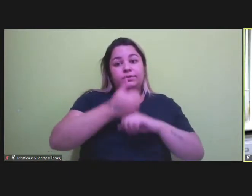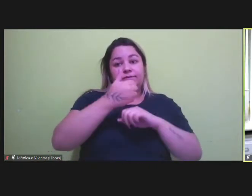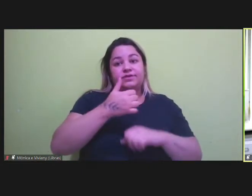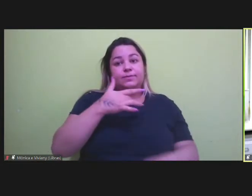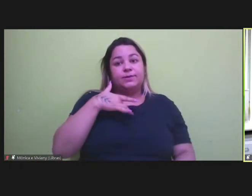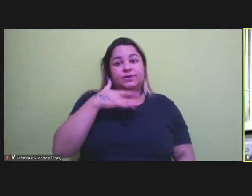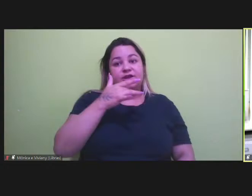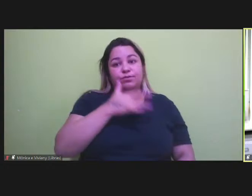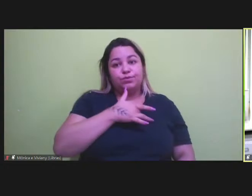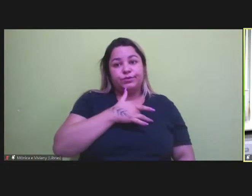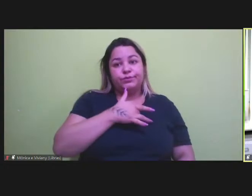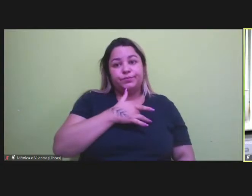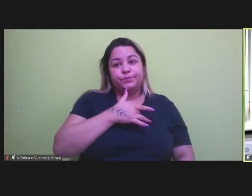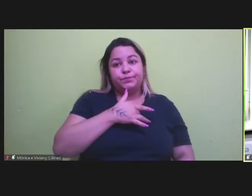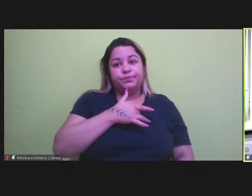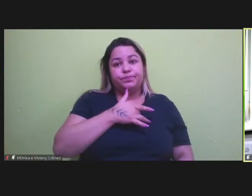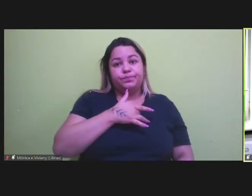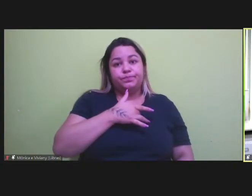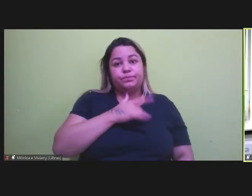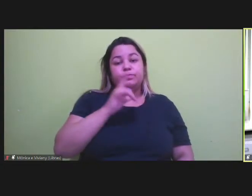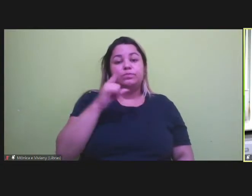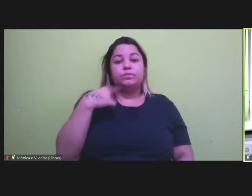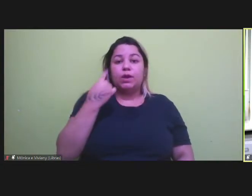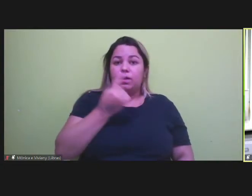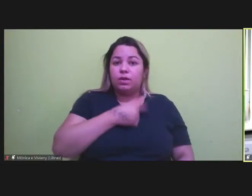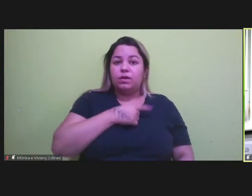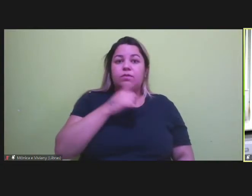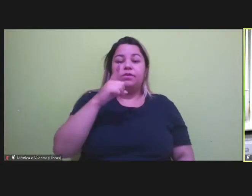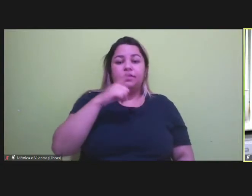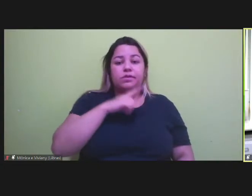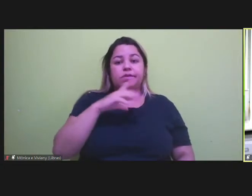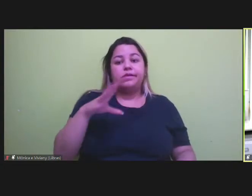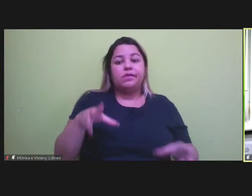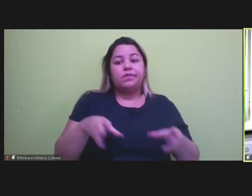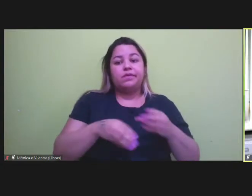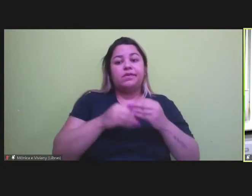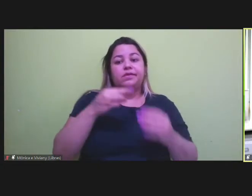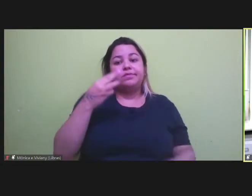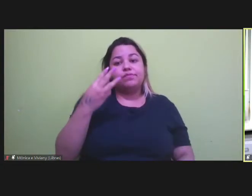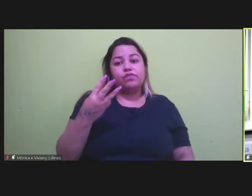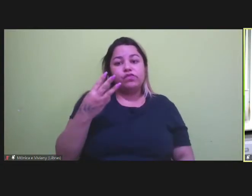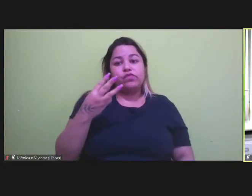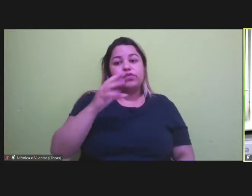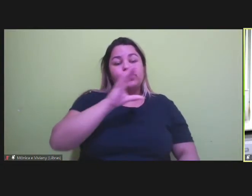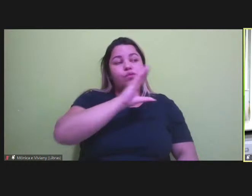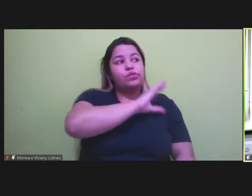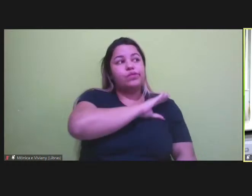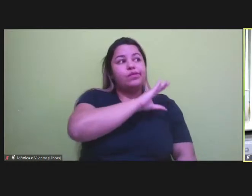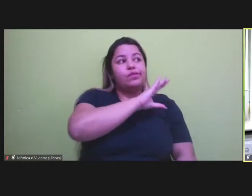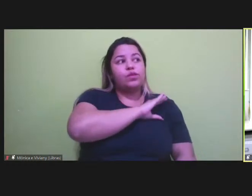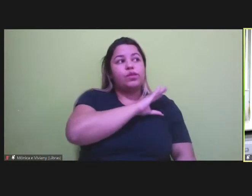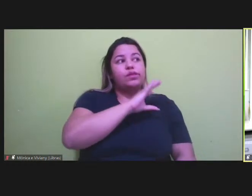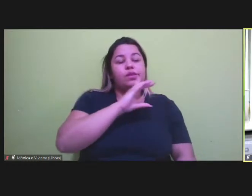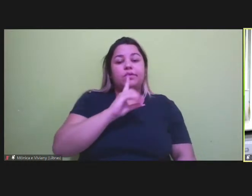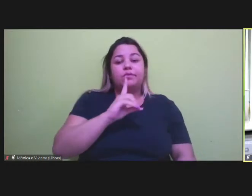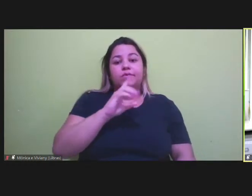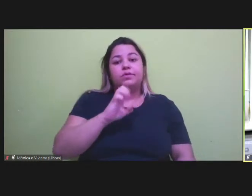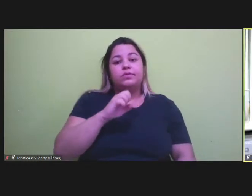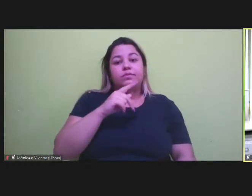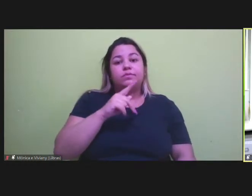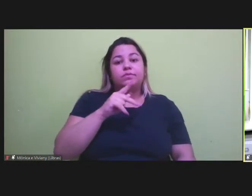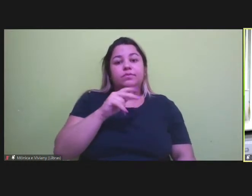promote health. So we have there a composition of 3 coordinations here